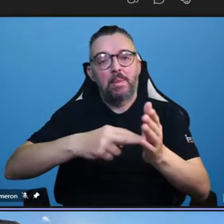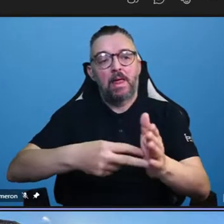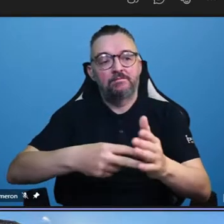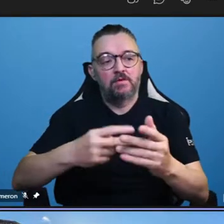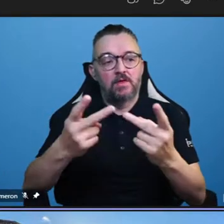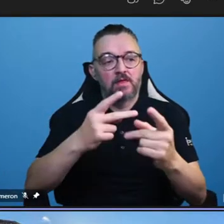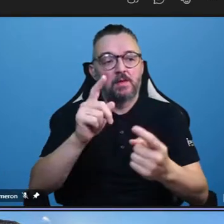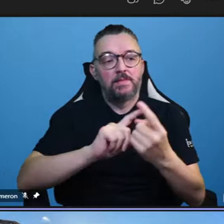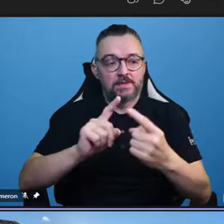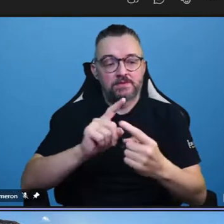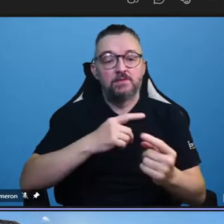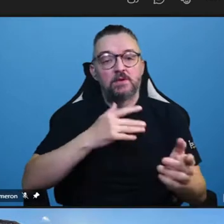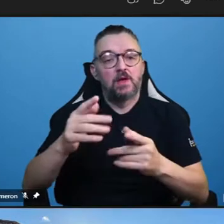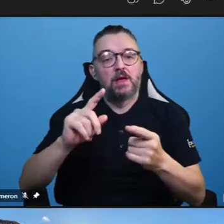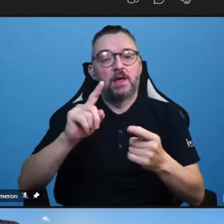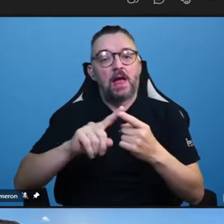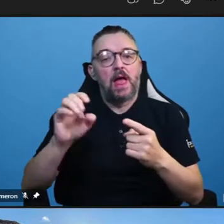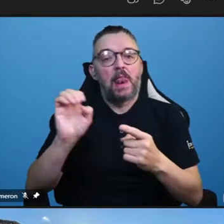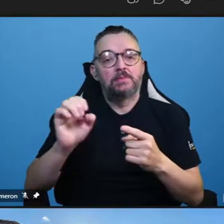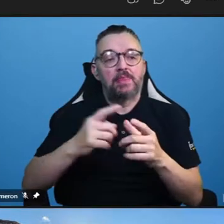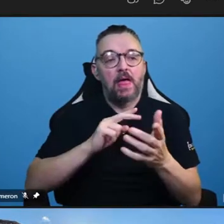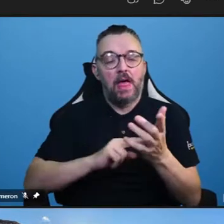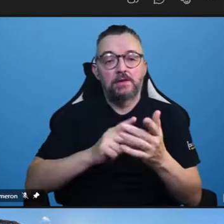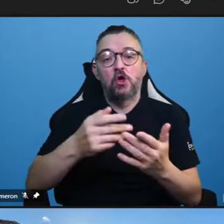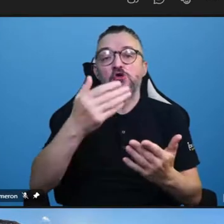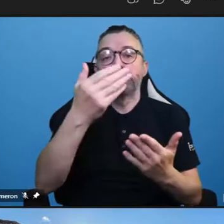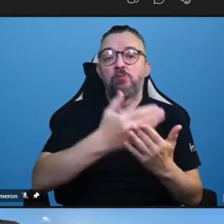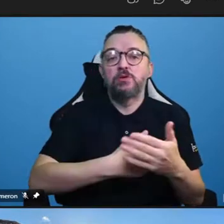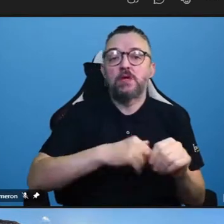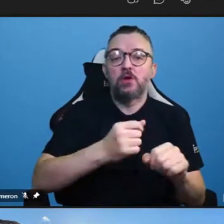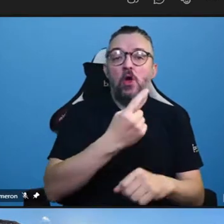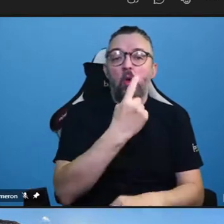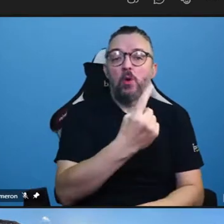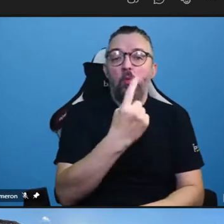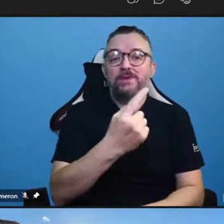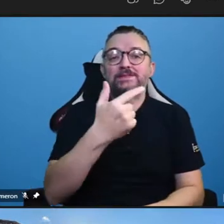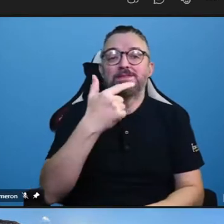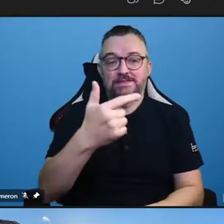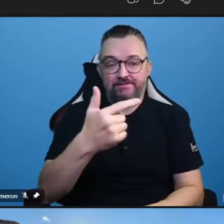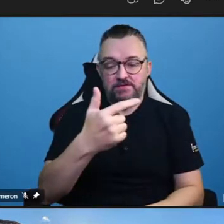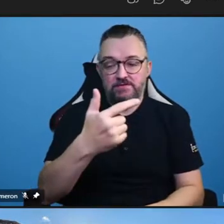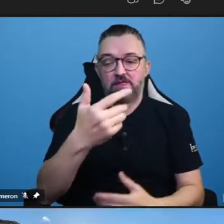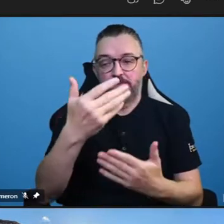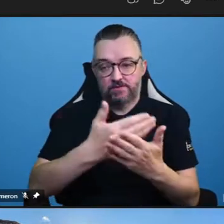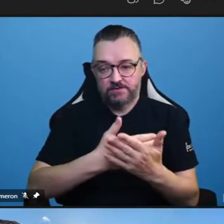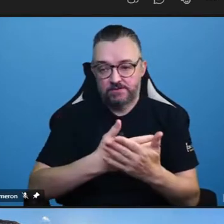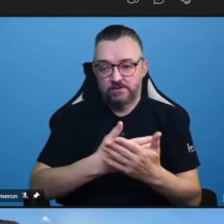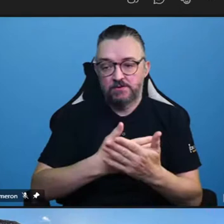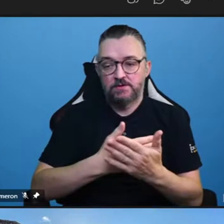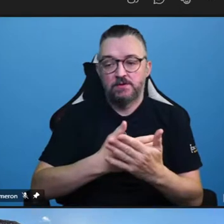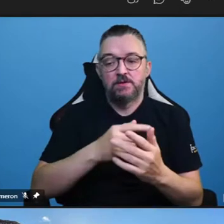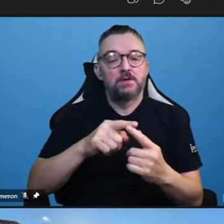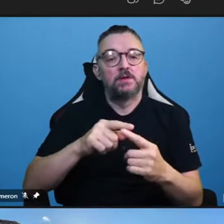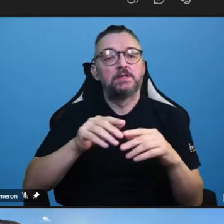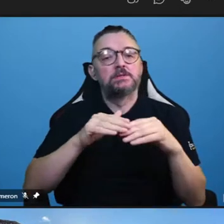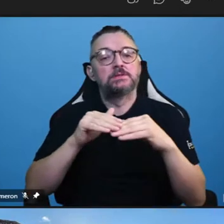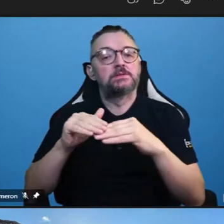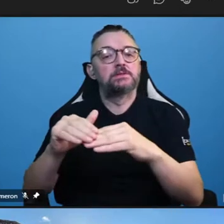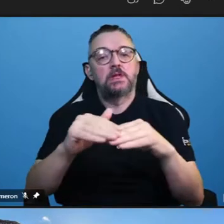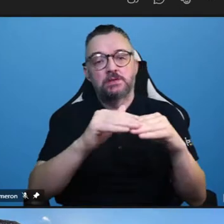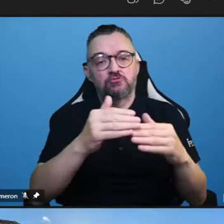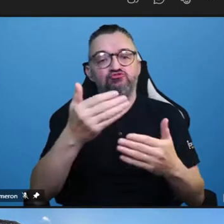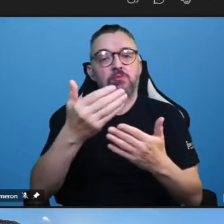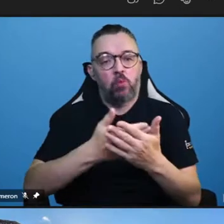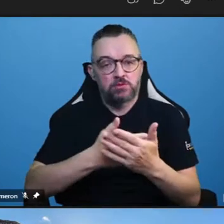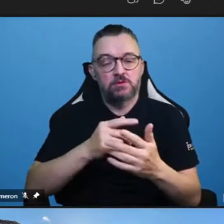Chair. This report starts on page 117 of your papers, and it's a standard report which is